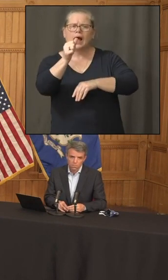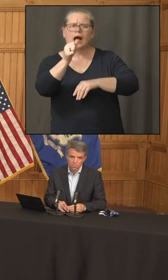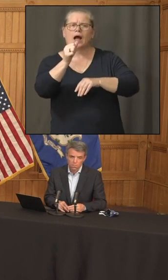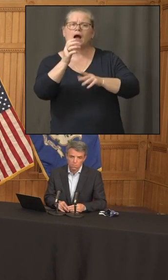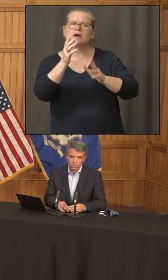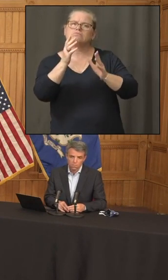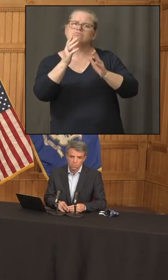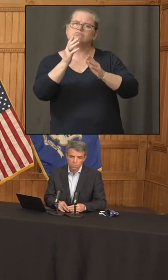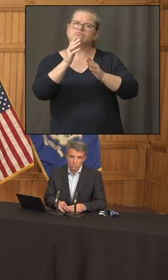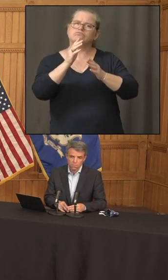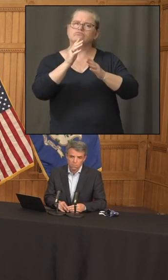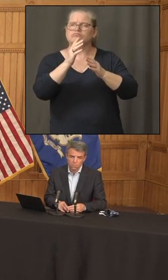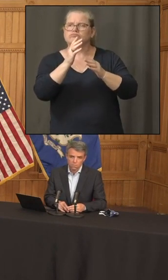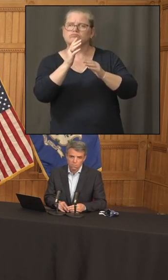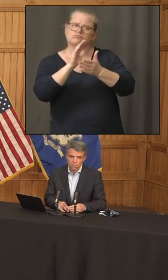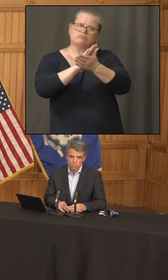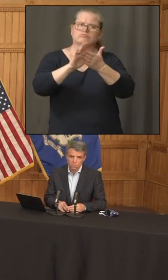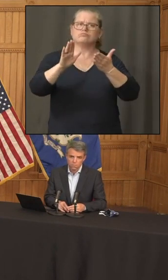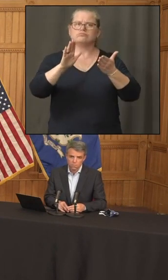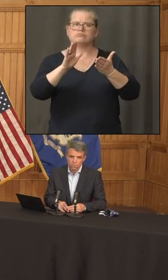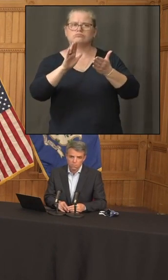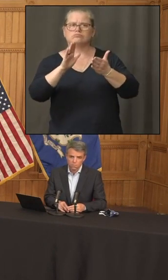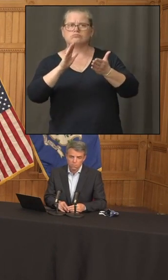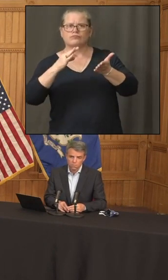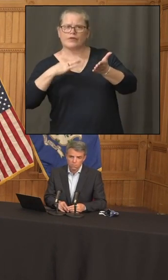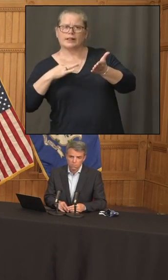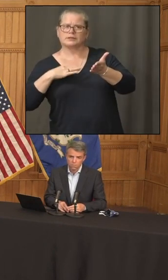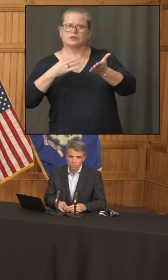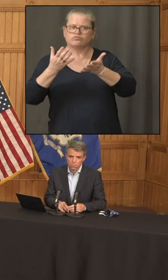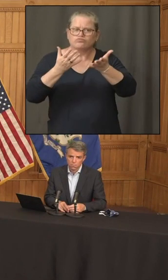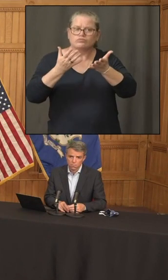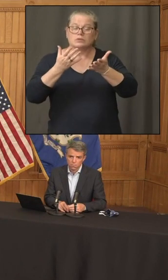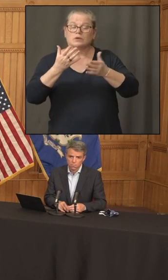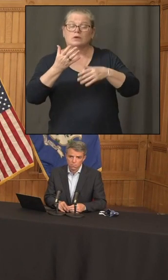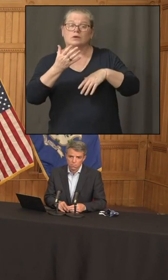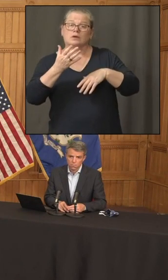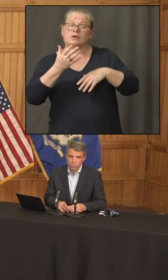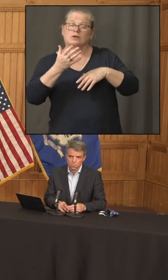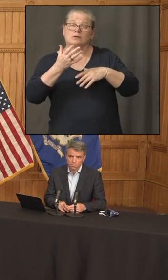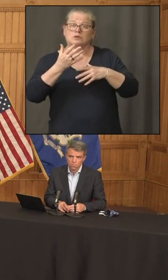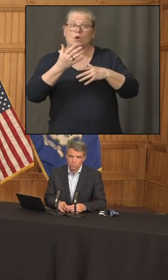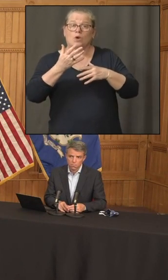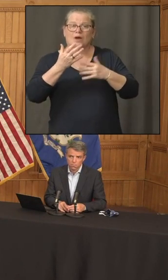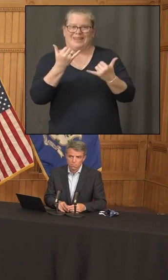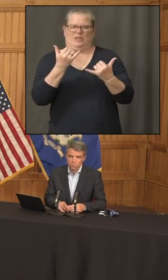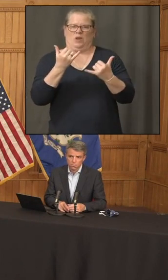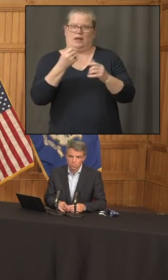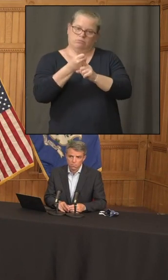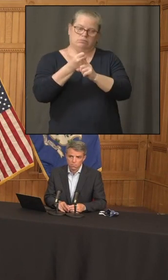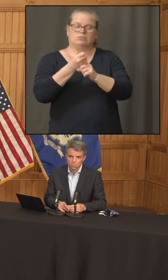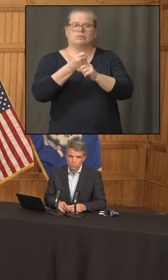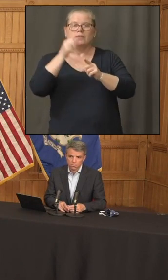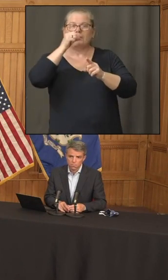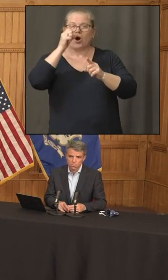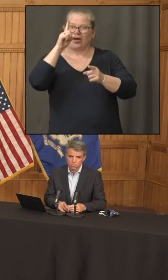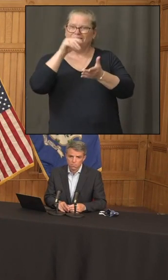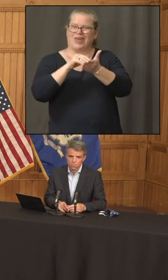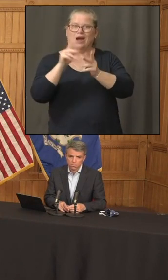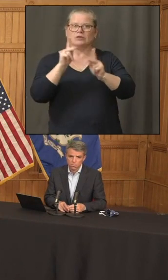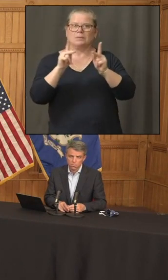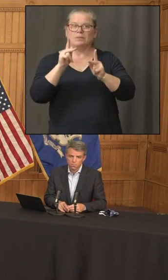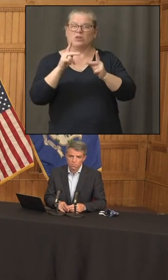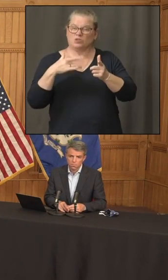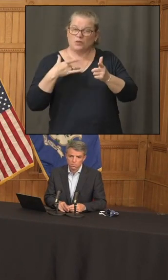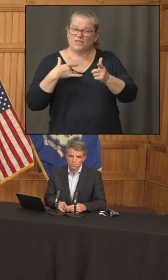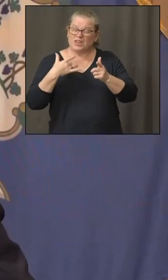So do you regret not having tougher rules?